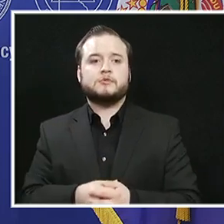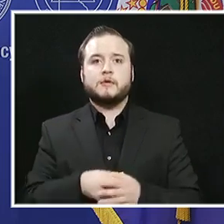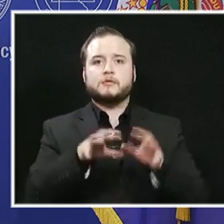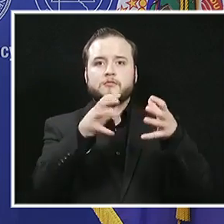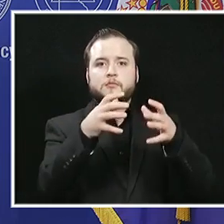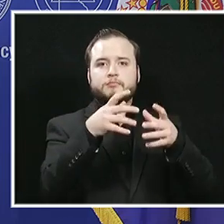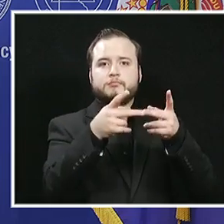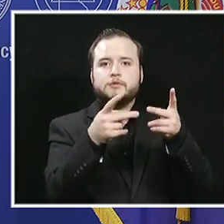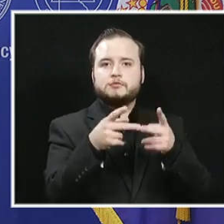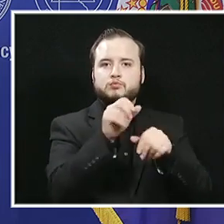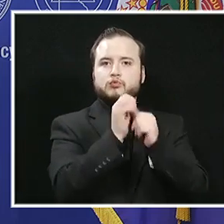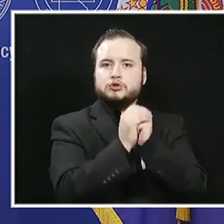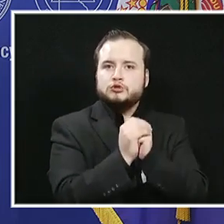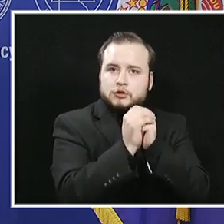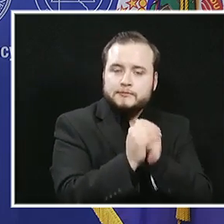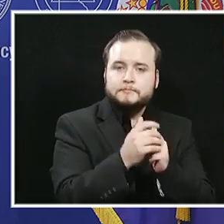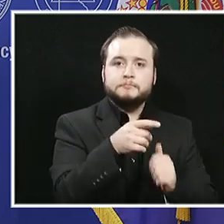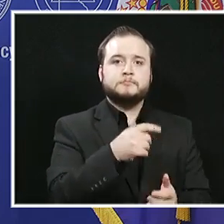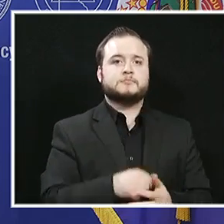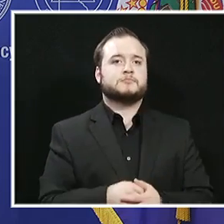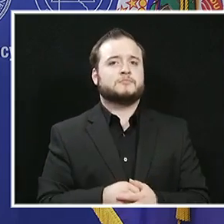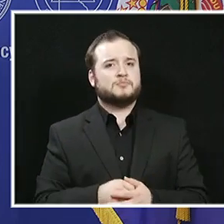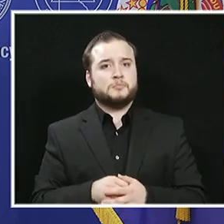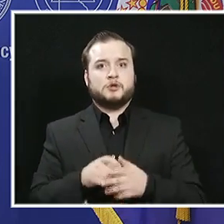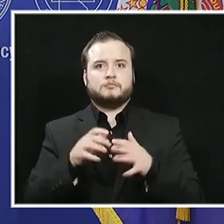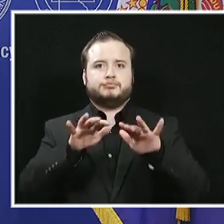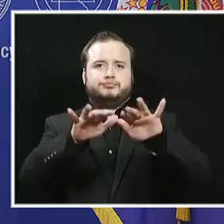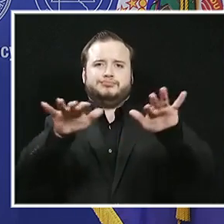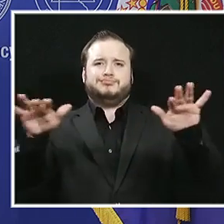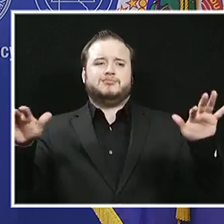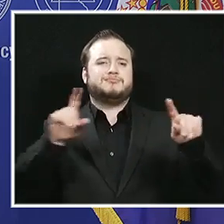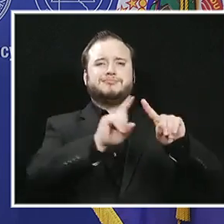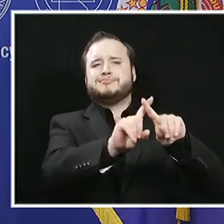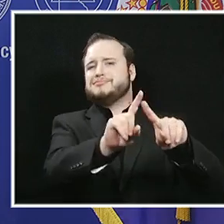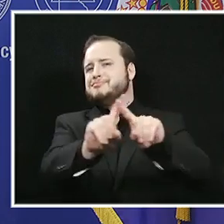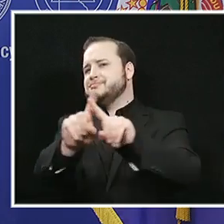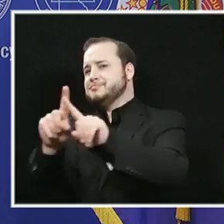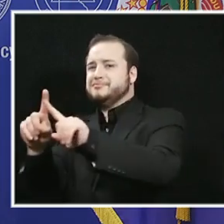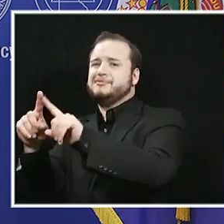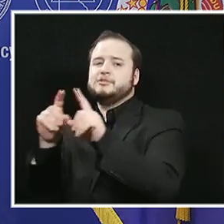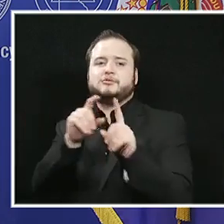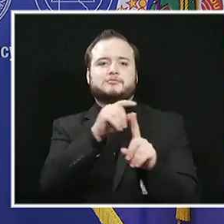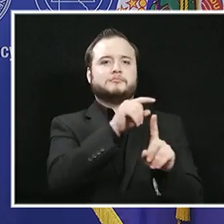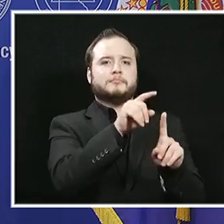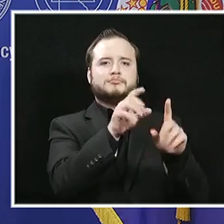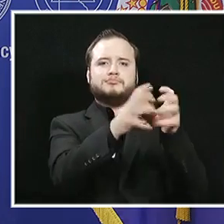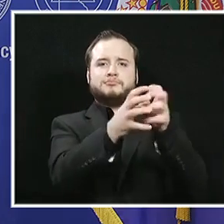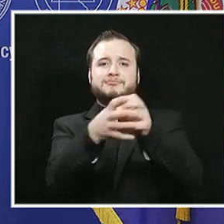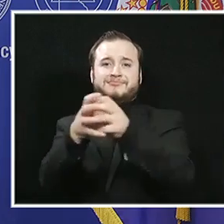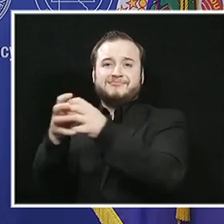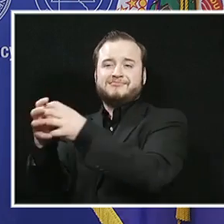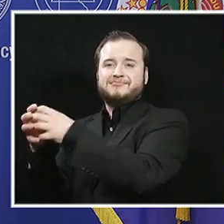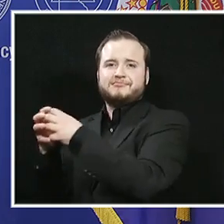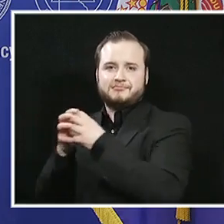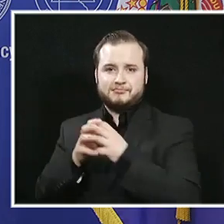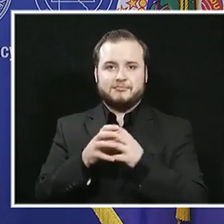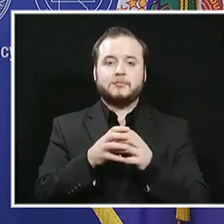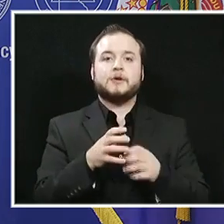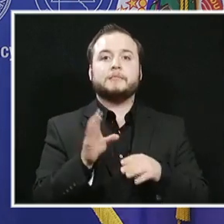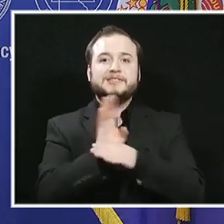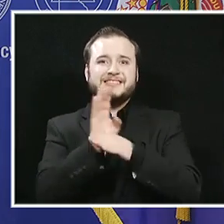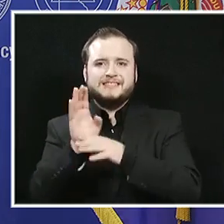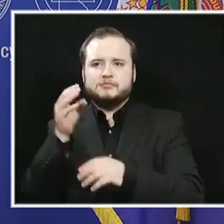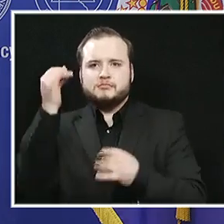get into these next phases of what types of businesses need to be thinking about different types of social distancing guidance, we're starting to